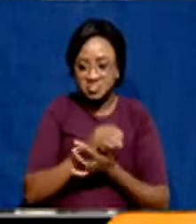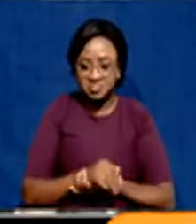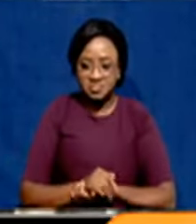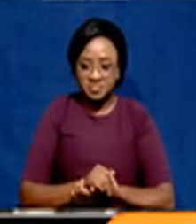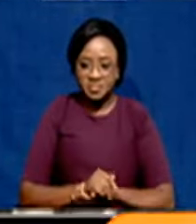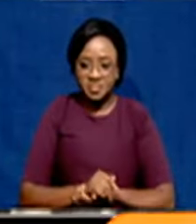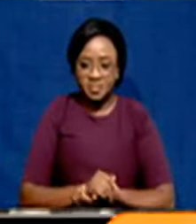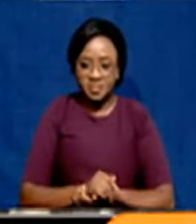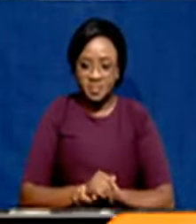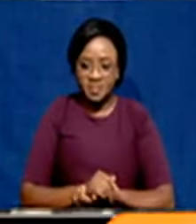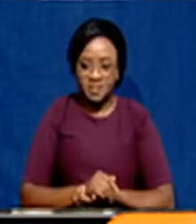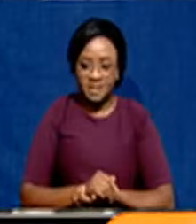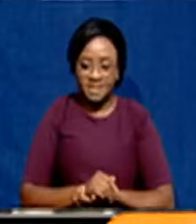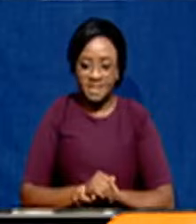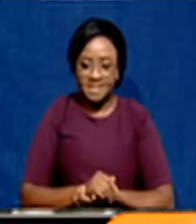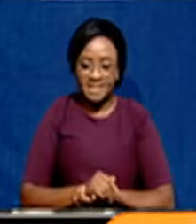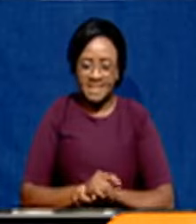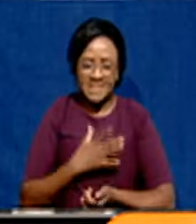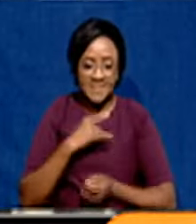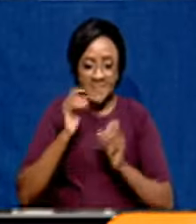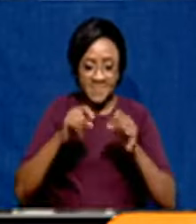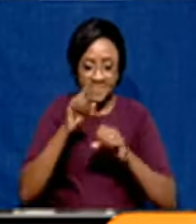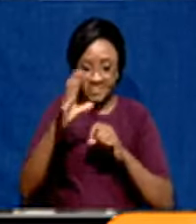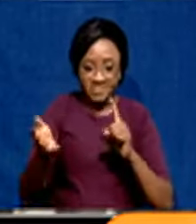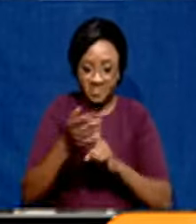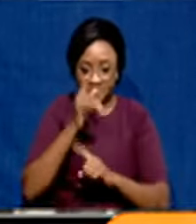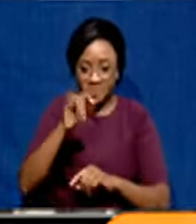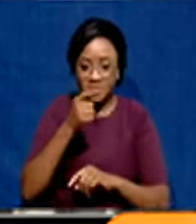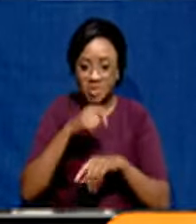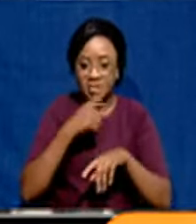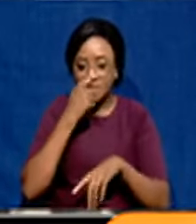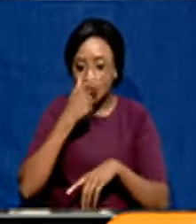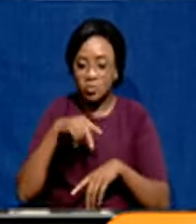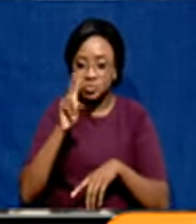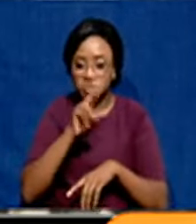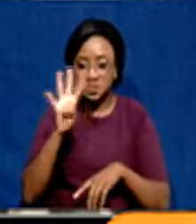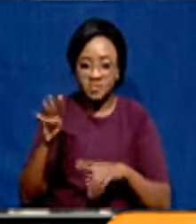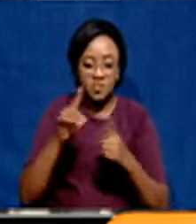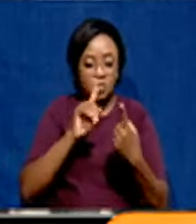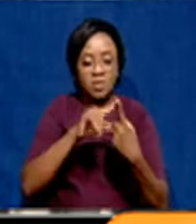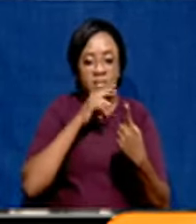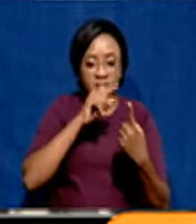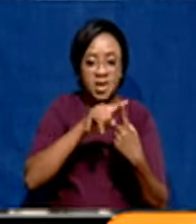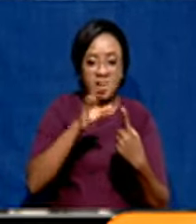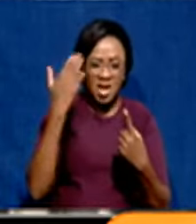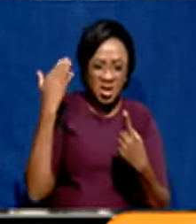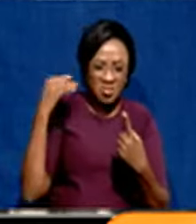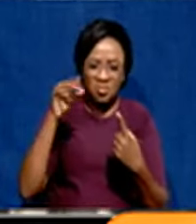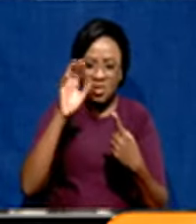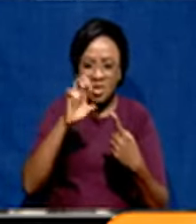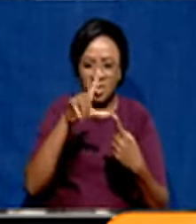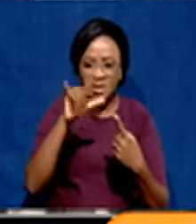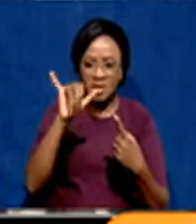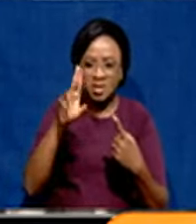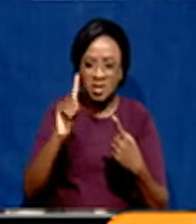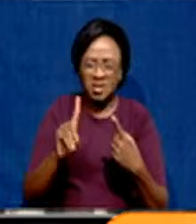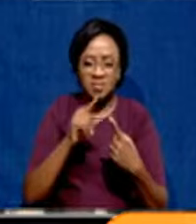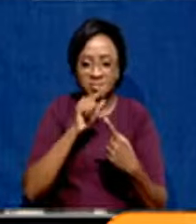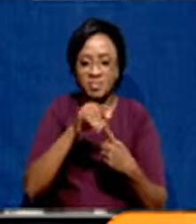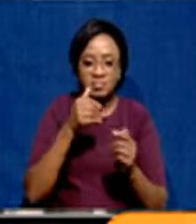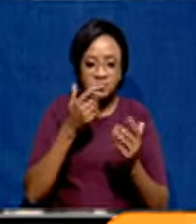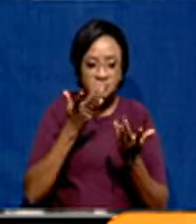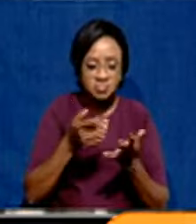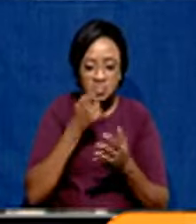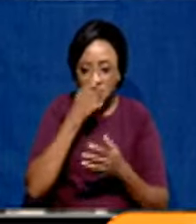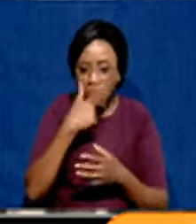age of 24. I mean, if you consider by the time Eliud Kipchoge was doing that Ineos challenge, he was, what, in his early